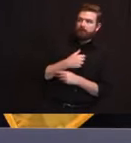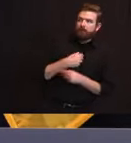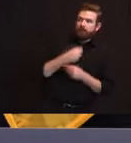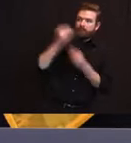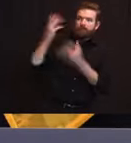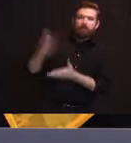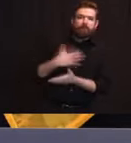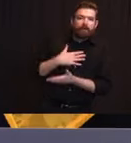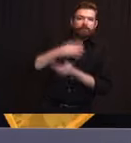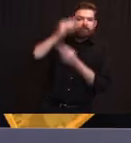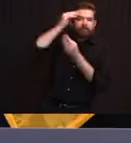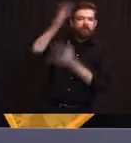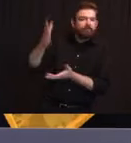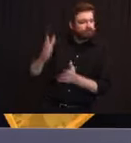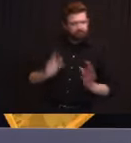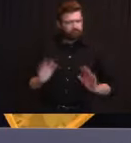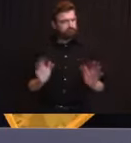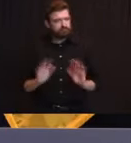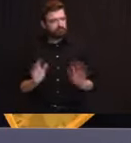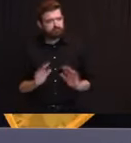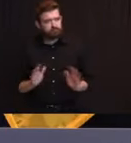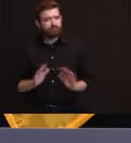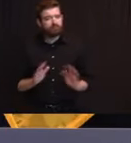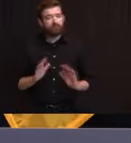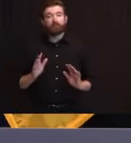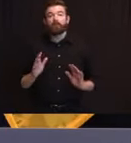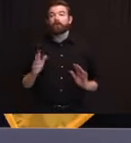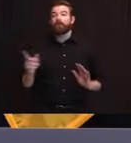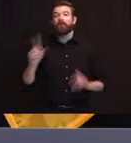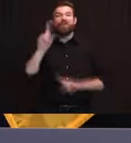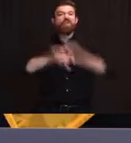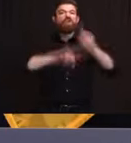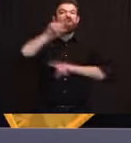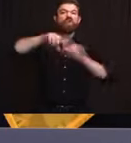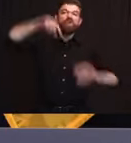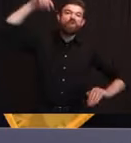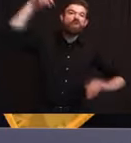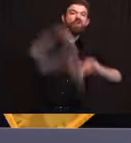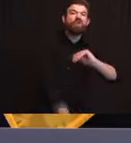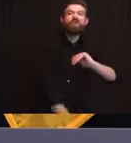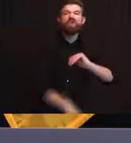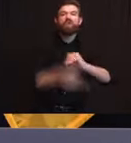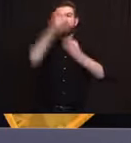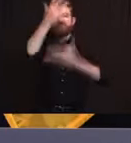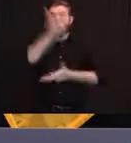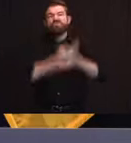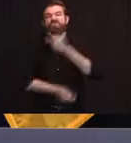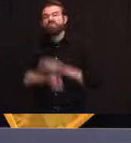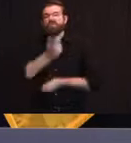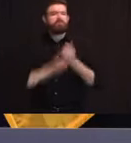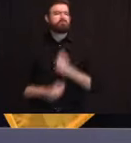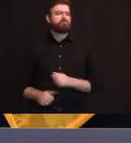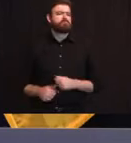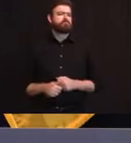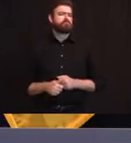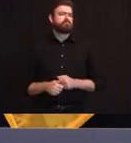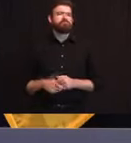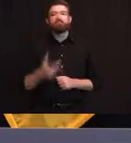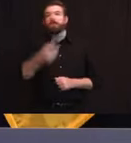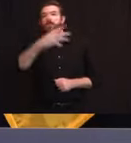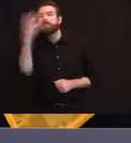information. Again, limited information, but important information. You're never gonna get asked about, as Judy said, immigration status, social